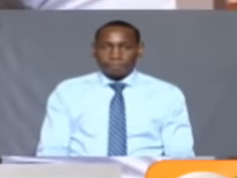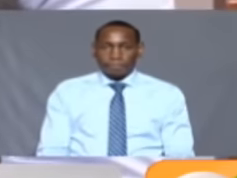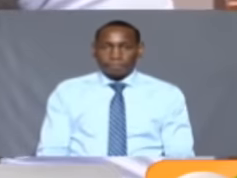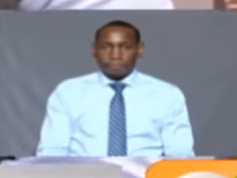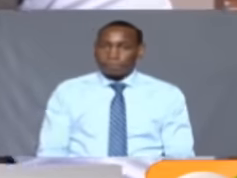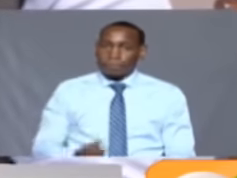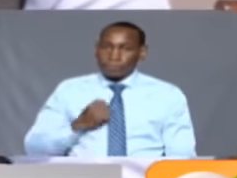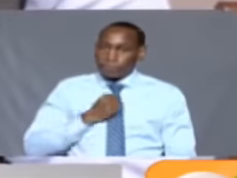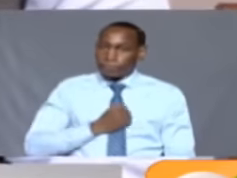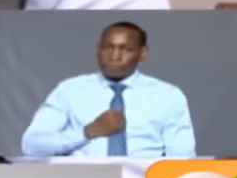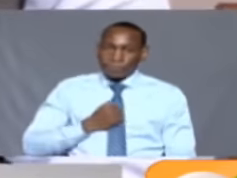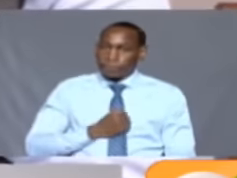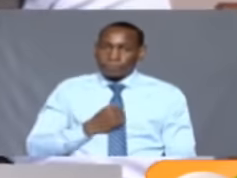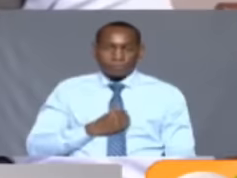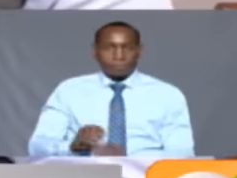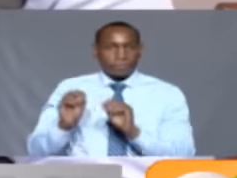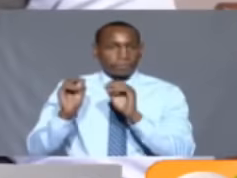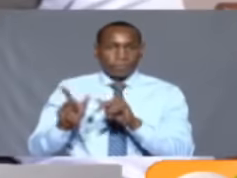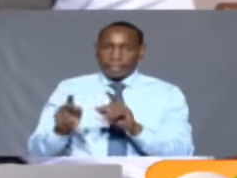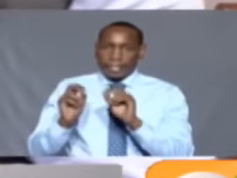It's all right, baby. It's all right.